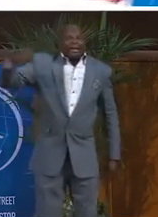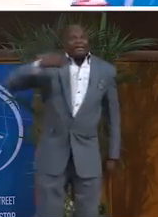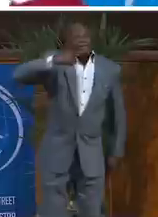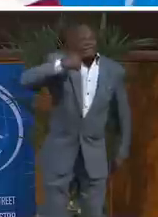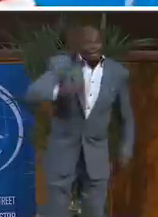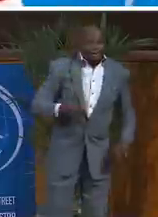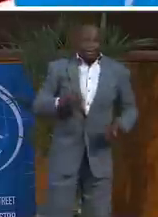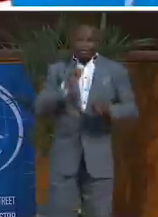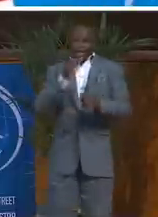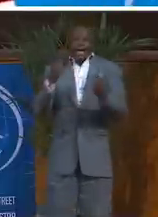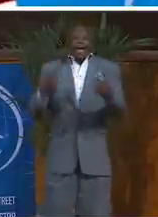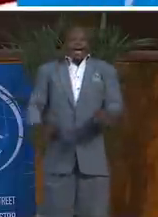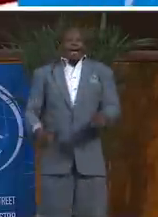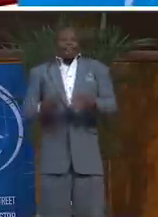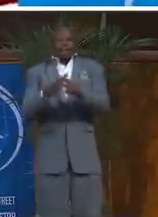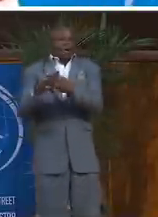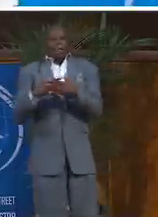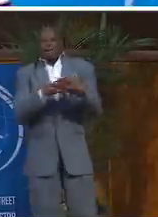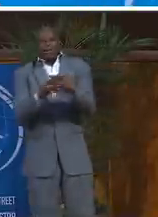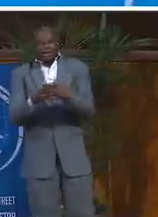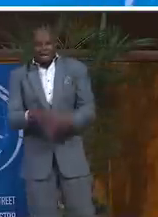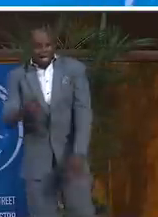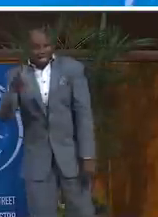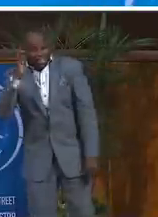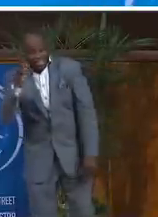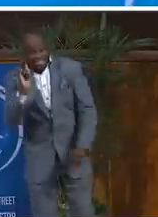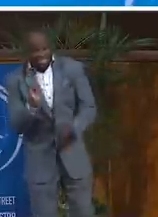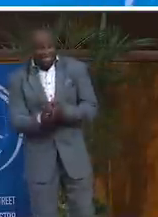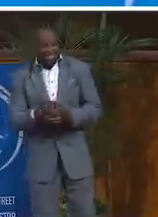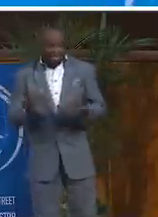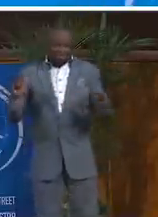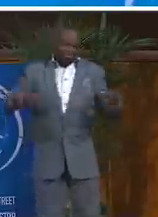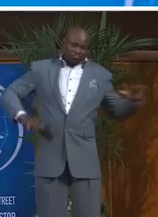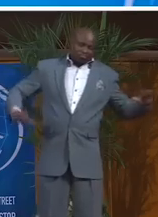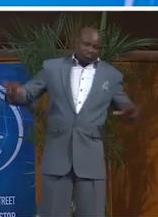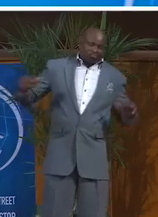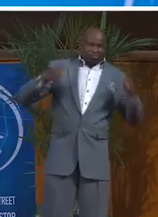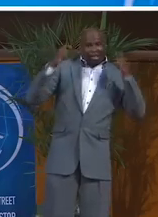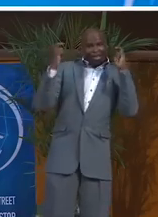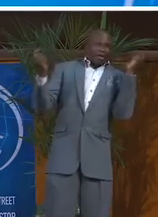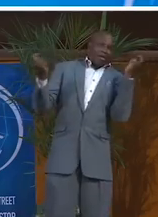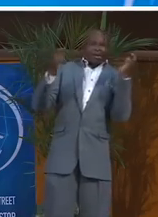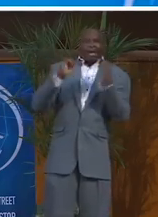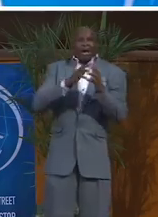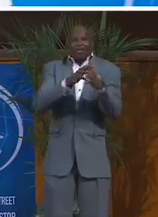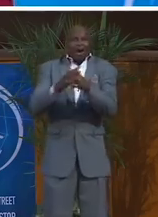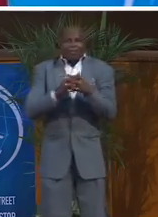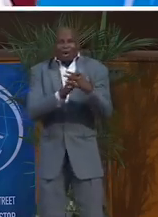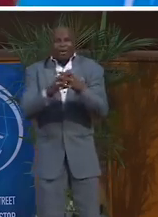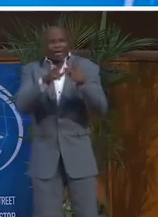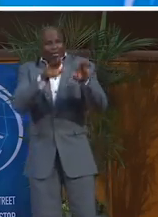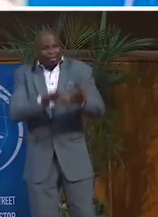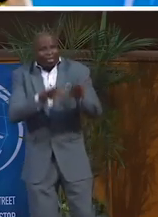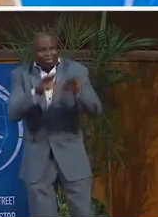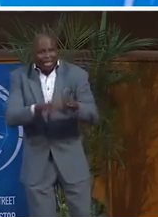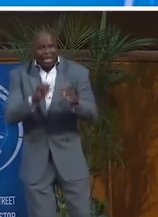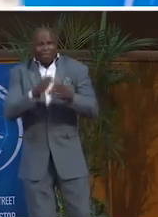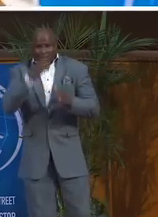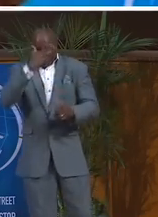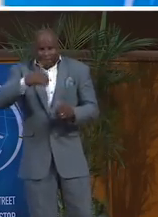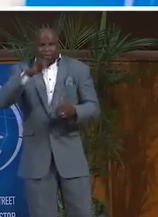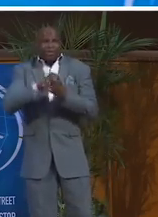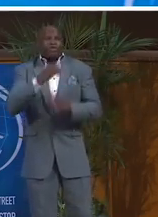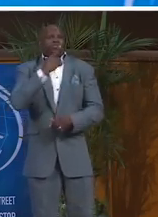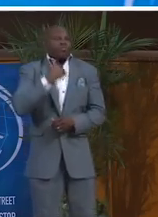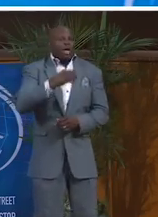said it wouldn't happen to Americans. Listen at the arrogance of American ideology that because we are the red, white,